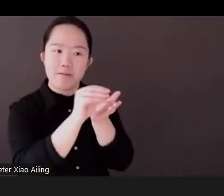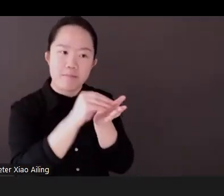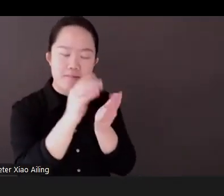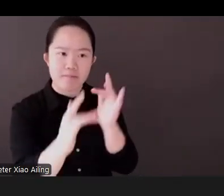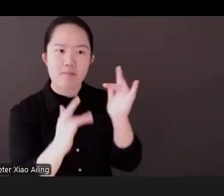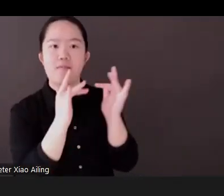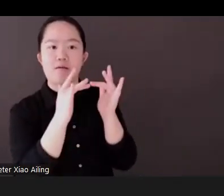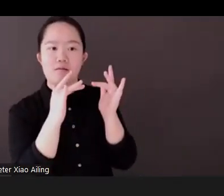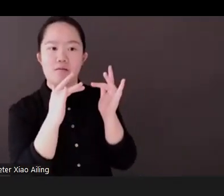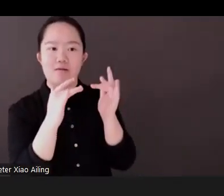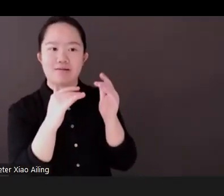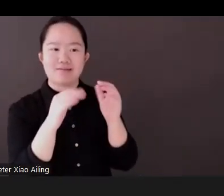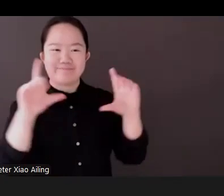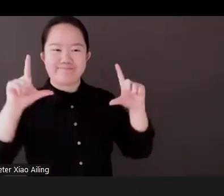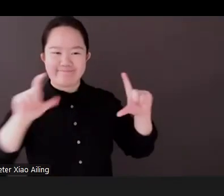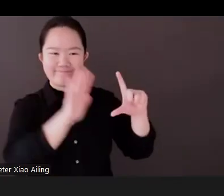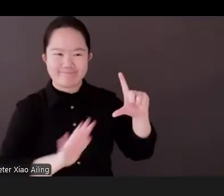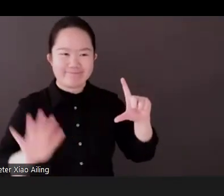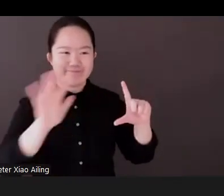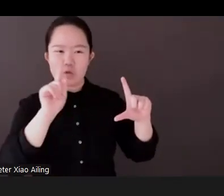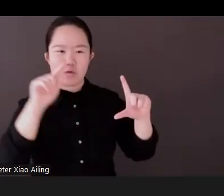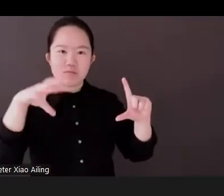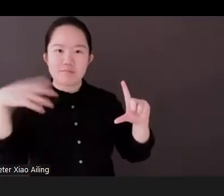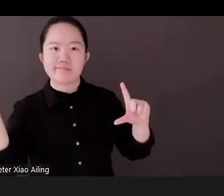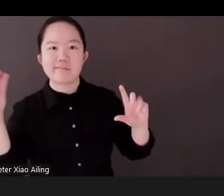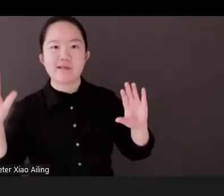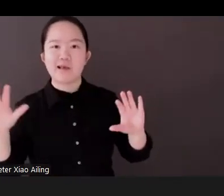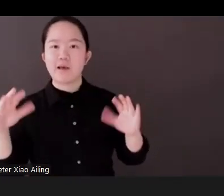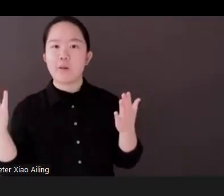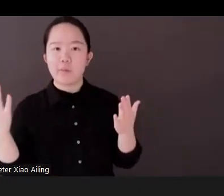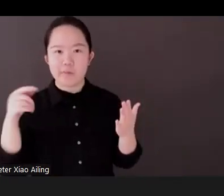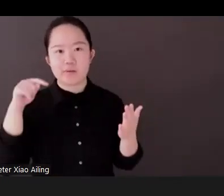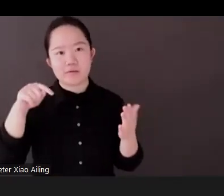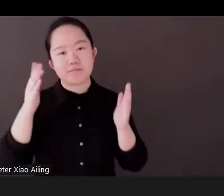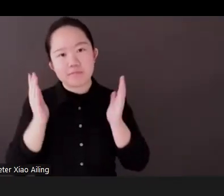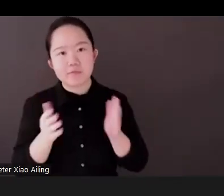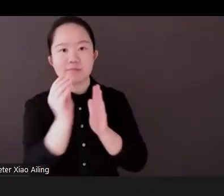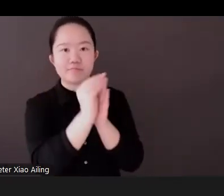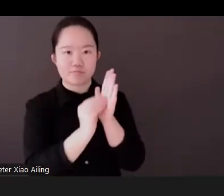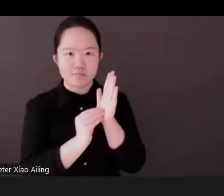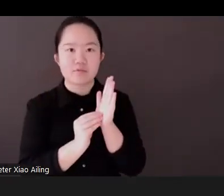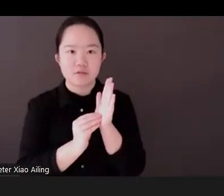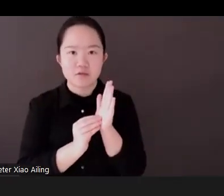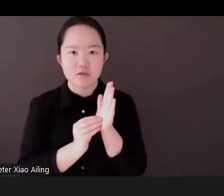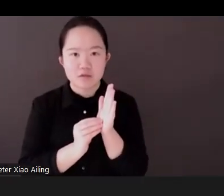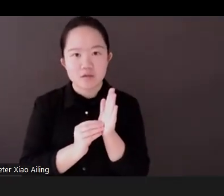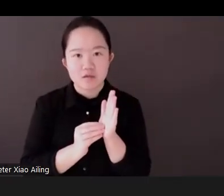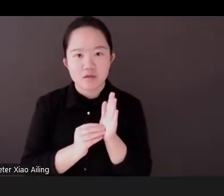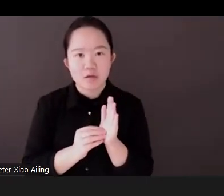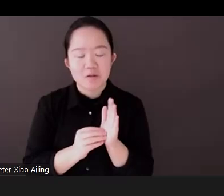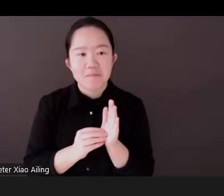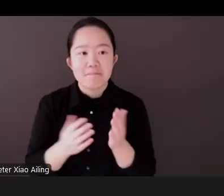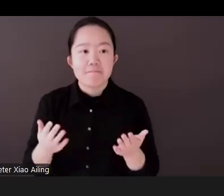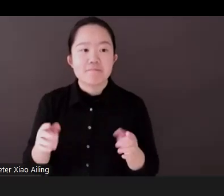the market surveillance authorities, they are exchanging the information about